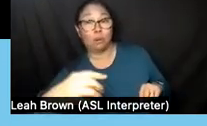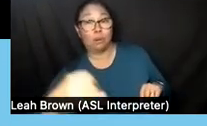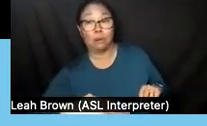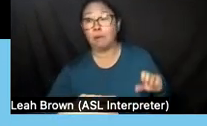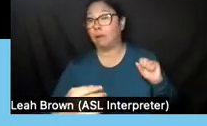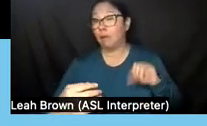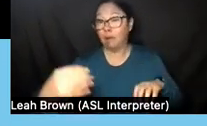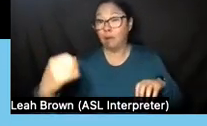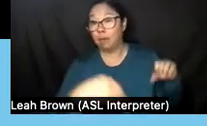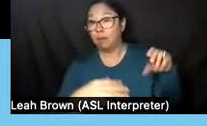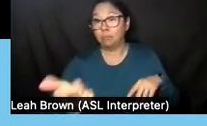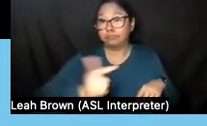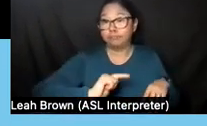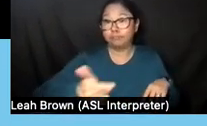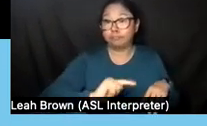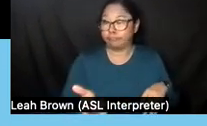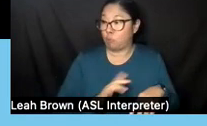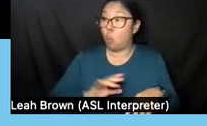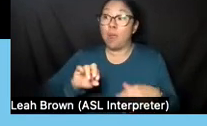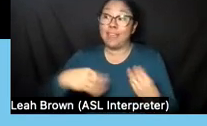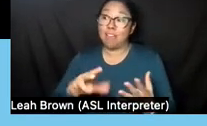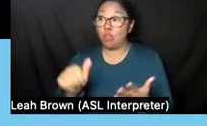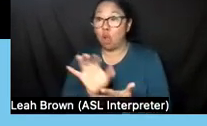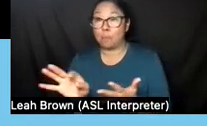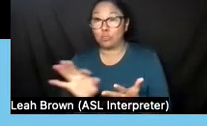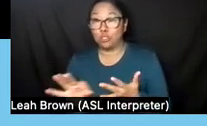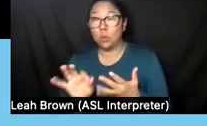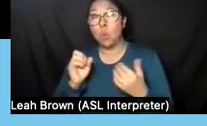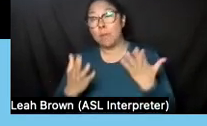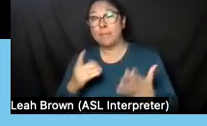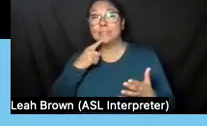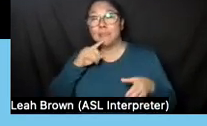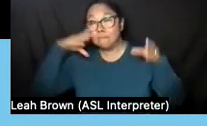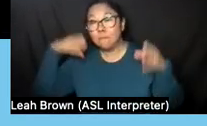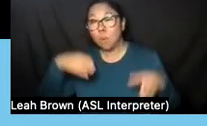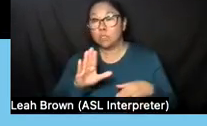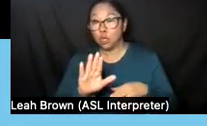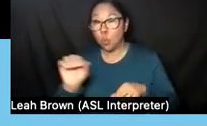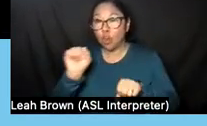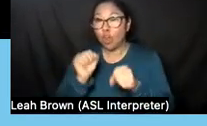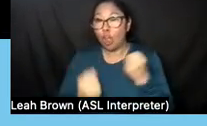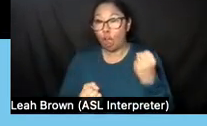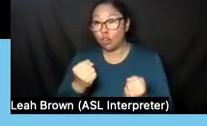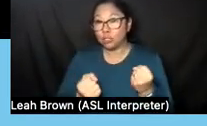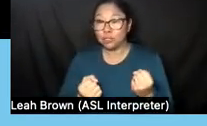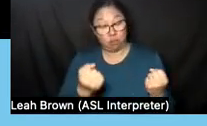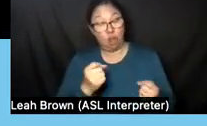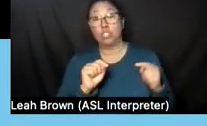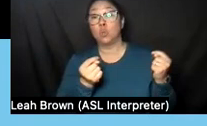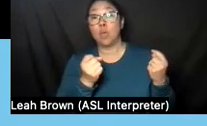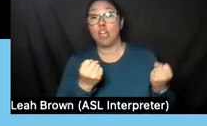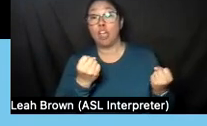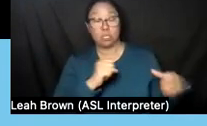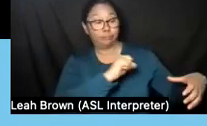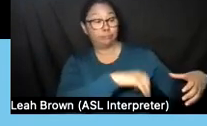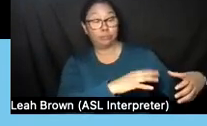another option. Or you can even say like, all right, let's just focus on your cars. Let's put your cars away. You can come color. And then we're going to come back and